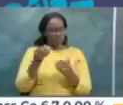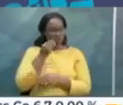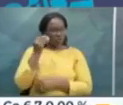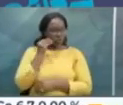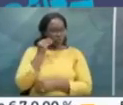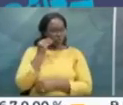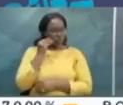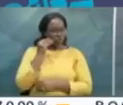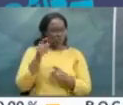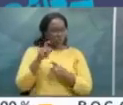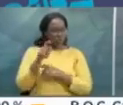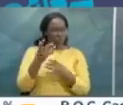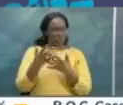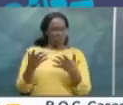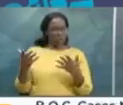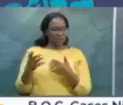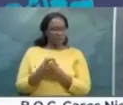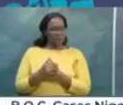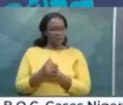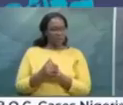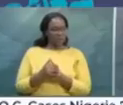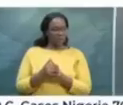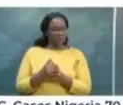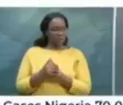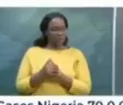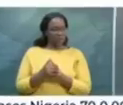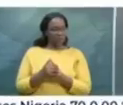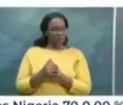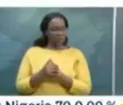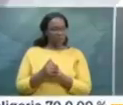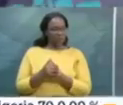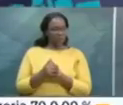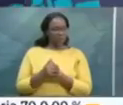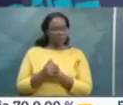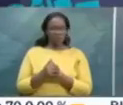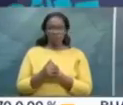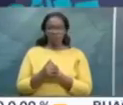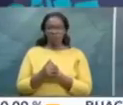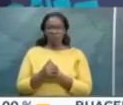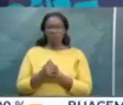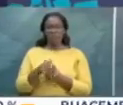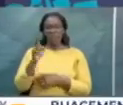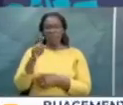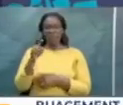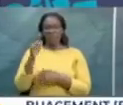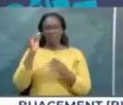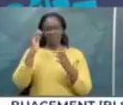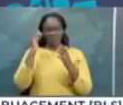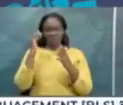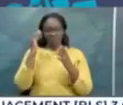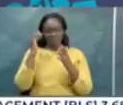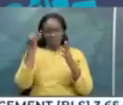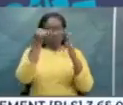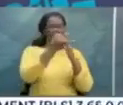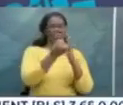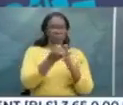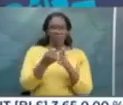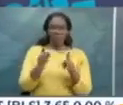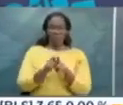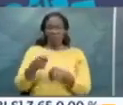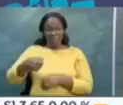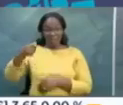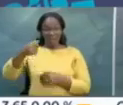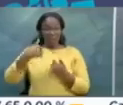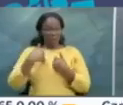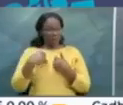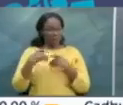these items. They need the distraction. Well, actually, that's the right word. You've said it right. Yes. They need the distraction. And bags. They also have